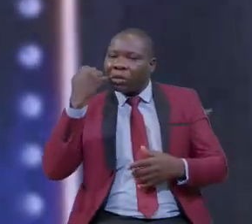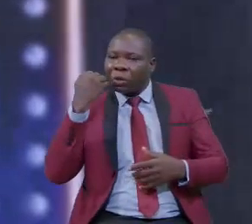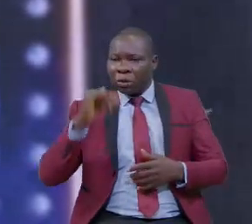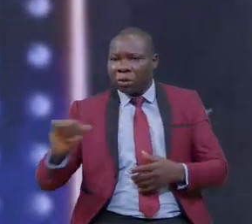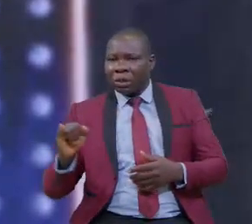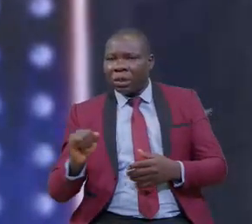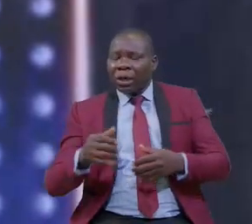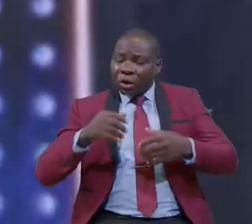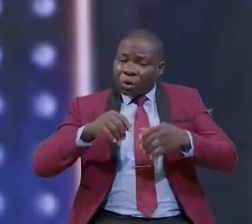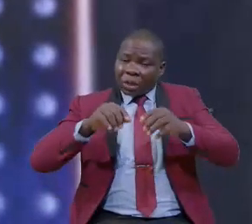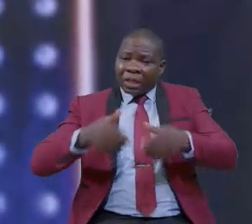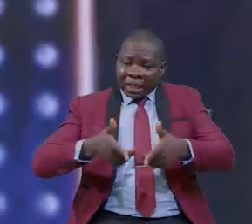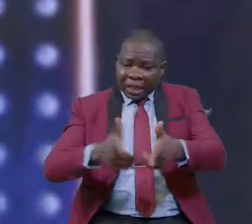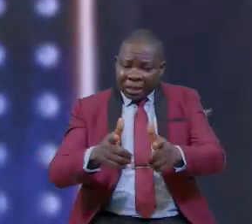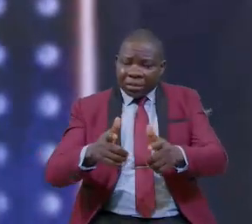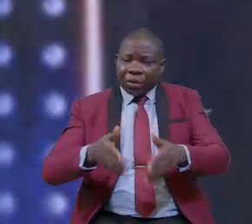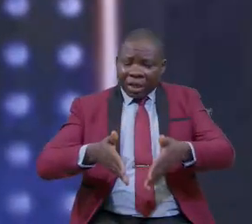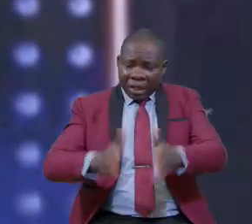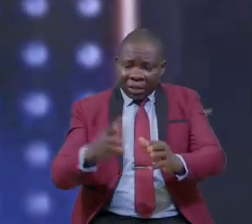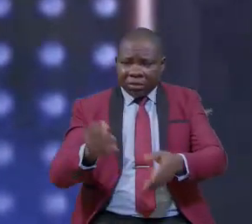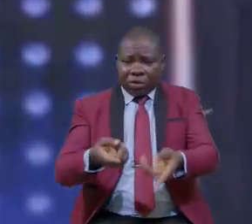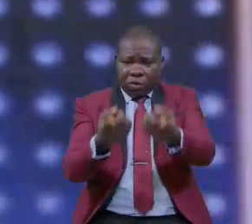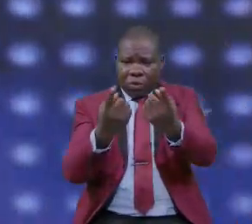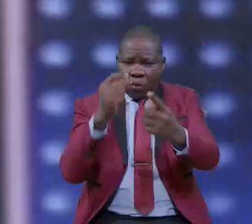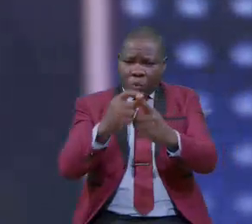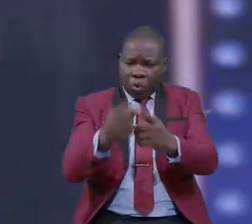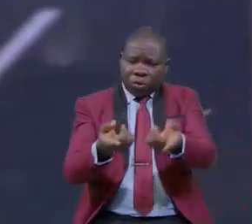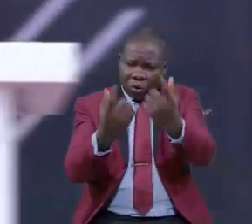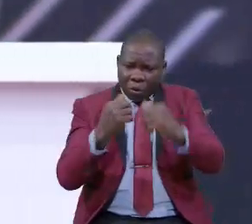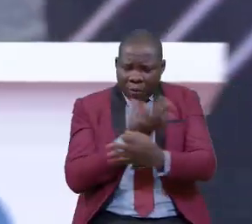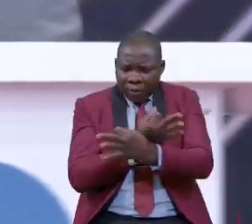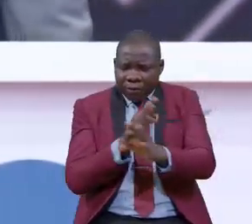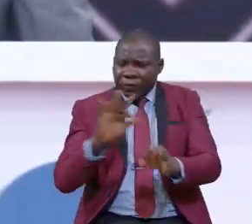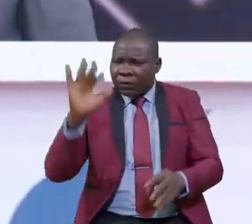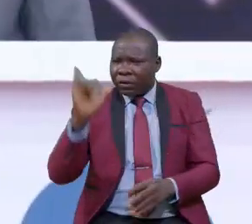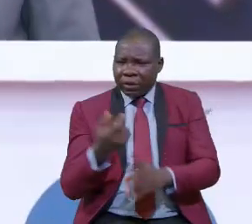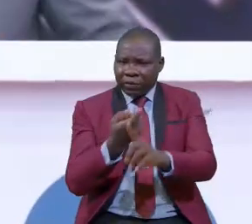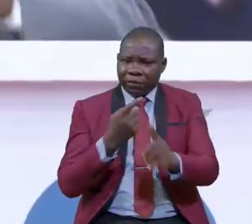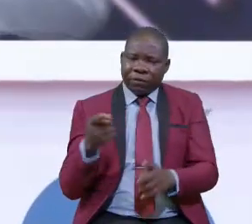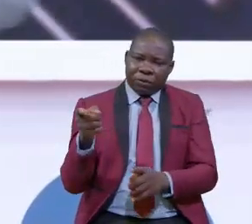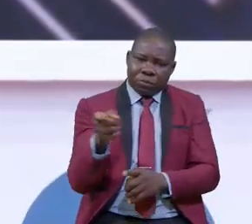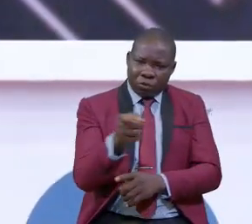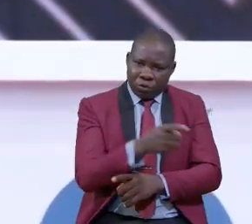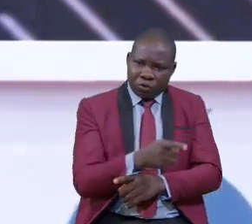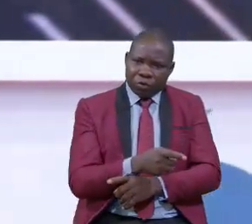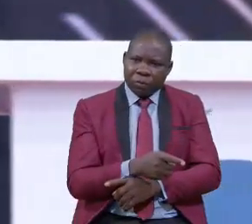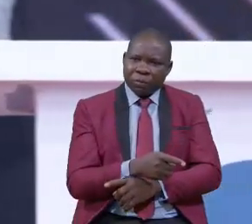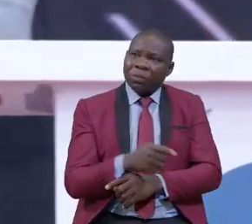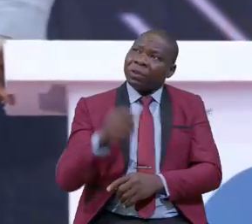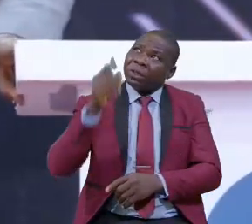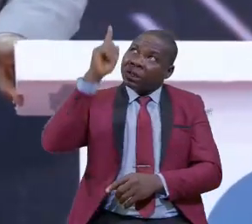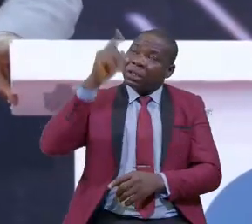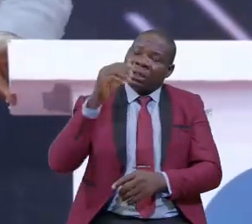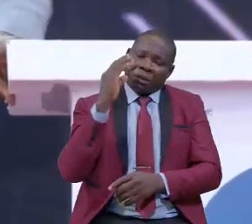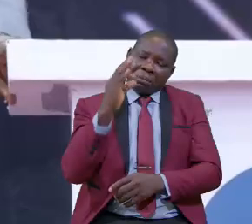word come freely out of you. Look at this. He preached fully. He preached